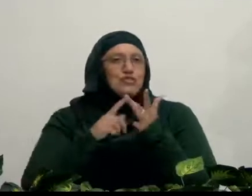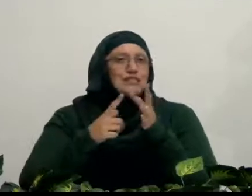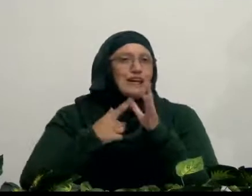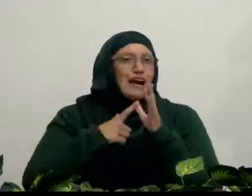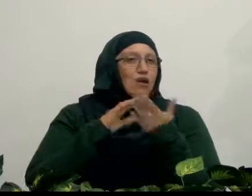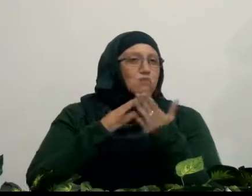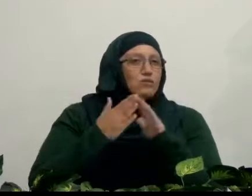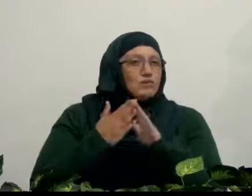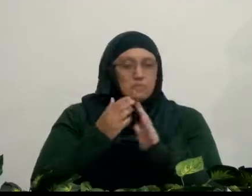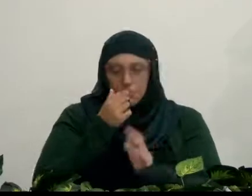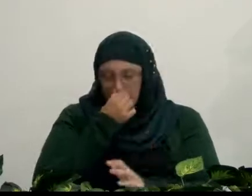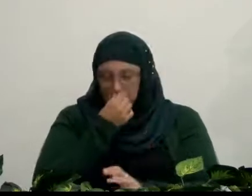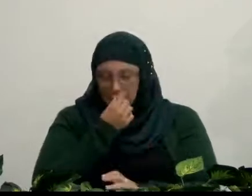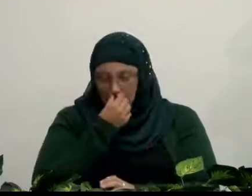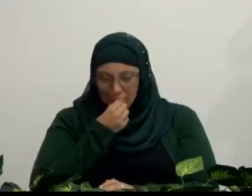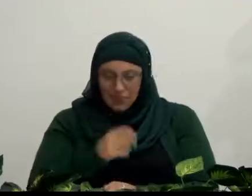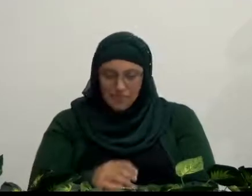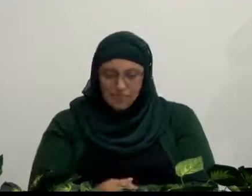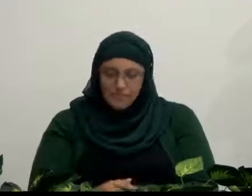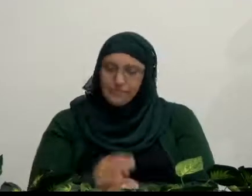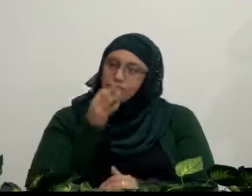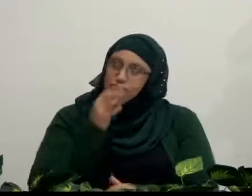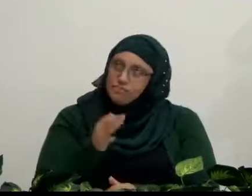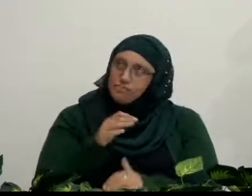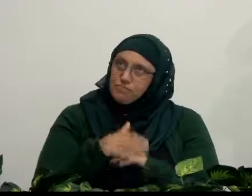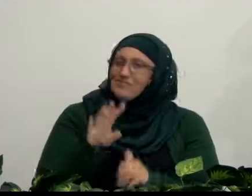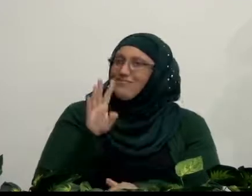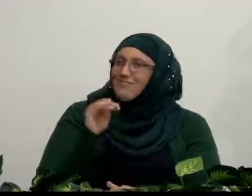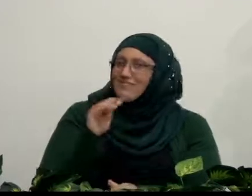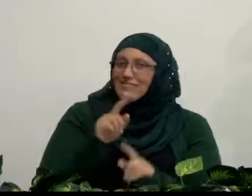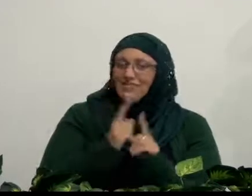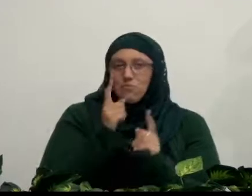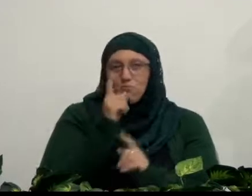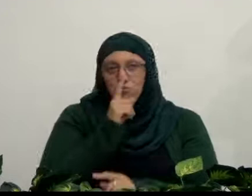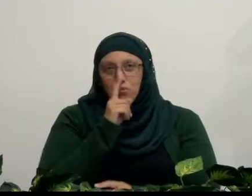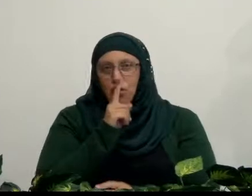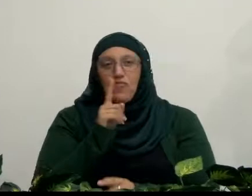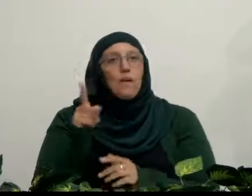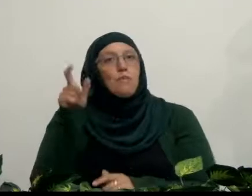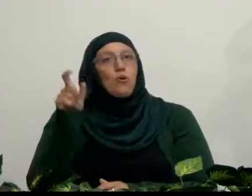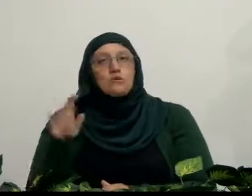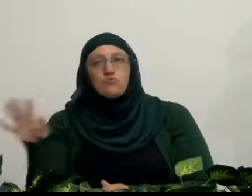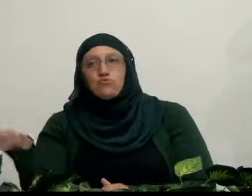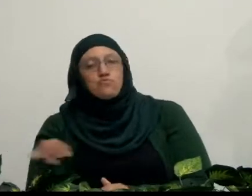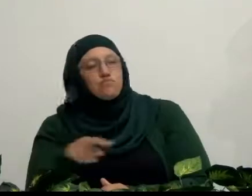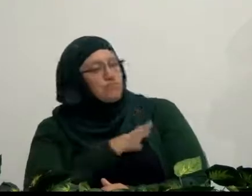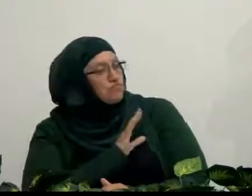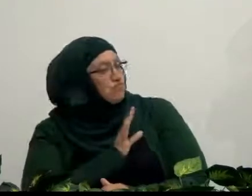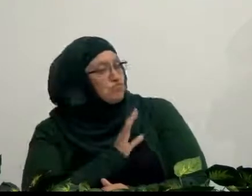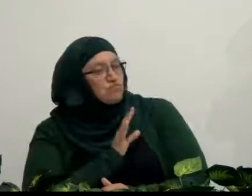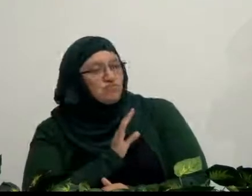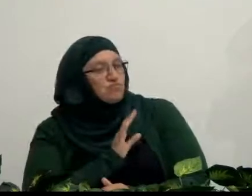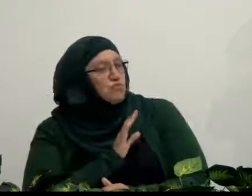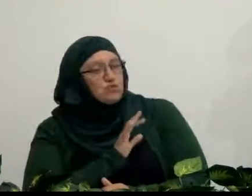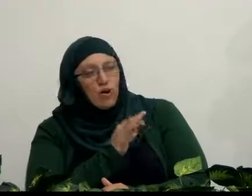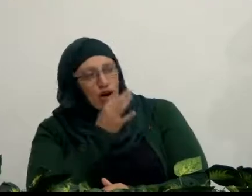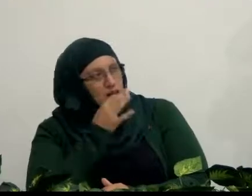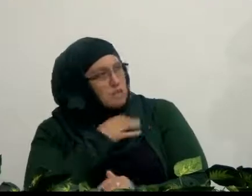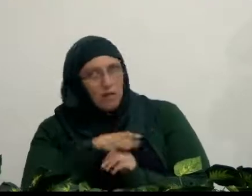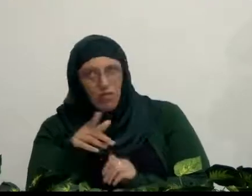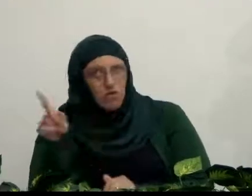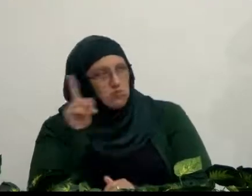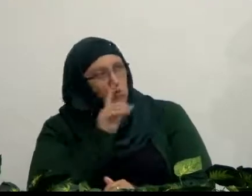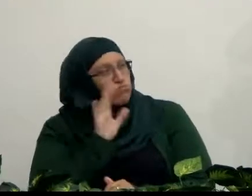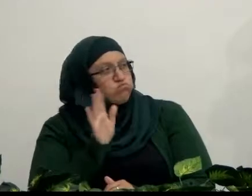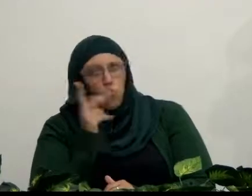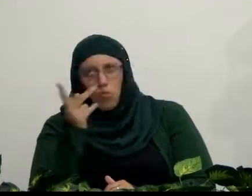made some inquiries about certain individuals, the host turns around and says that, Yabna Rasulallah, no, don't ask me about them. We are